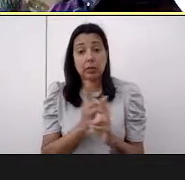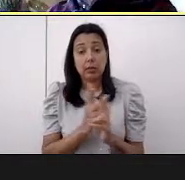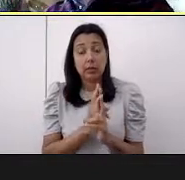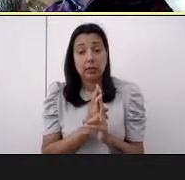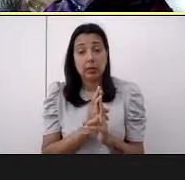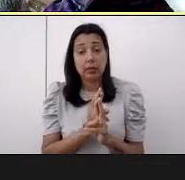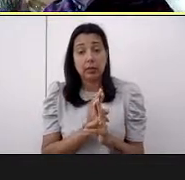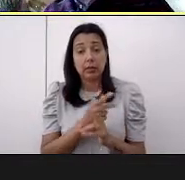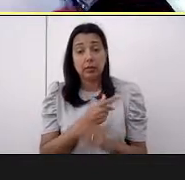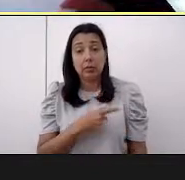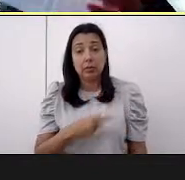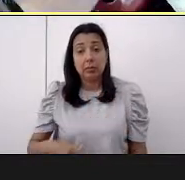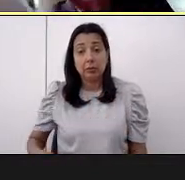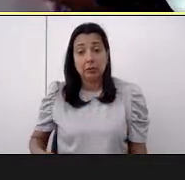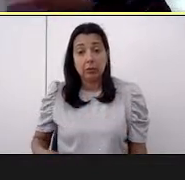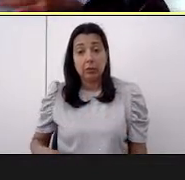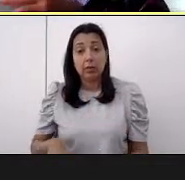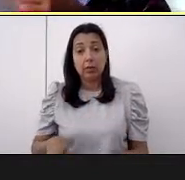processes.